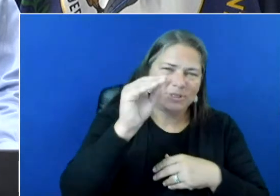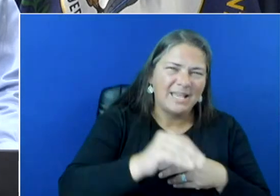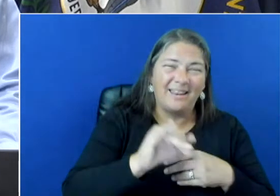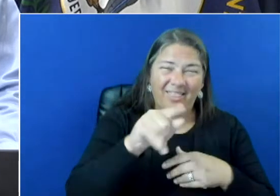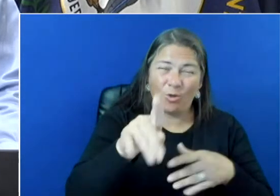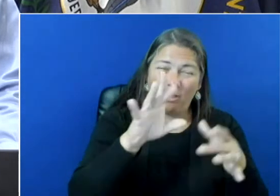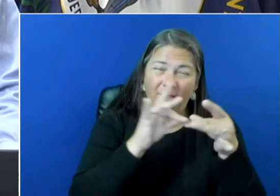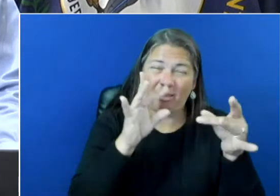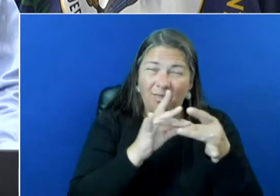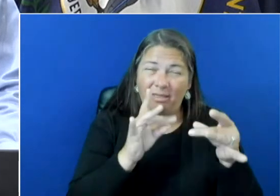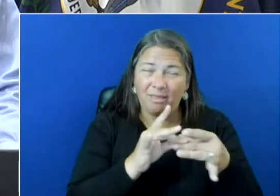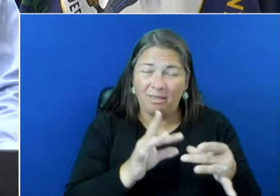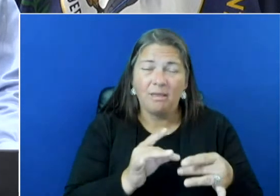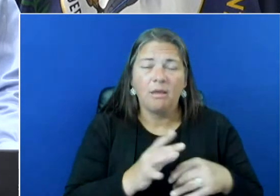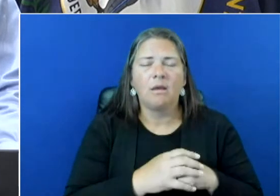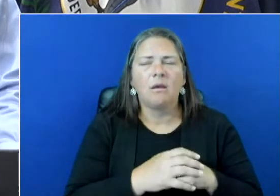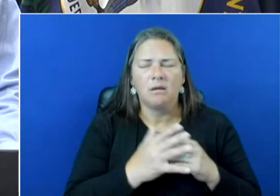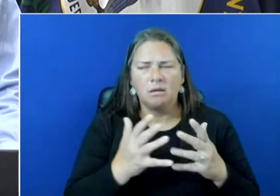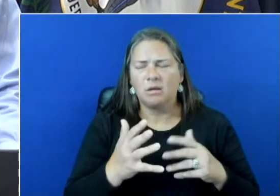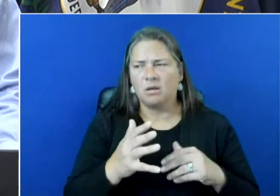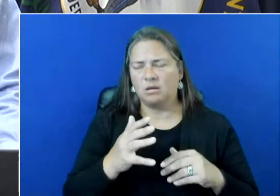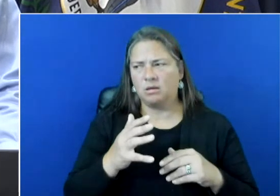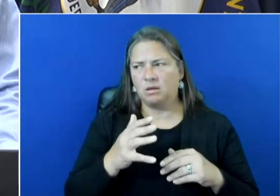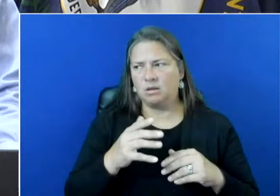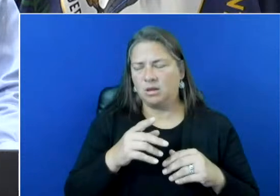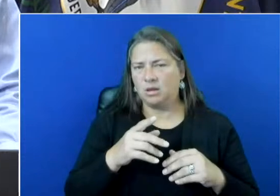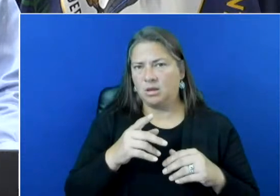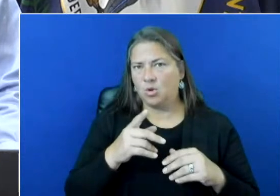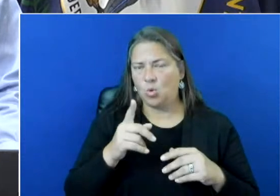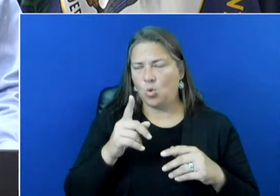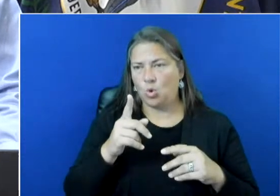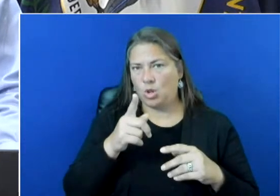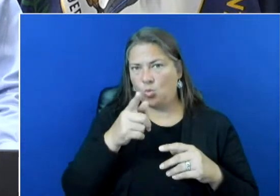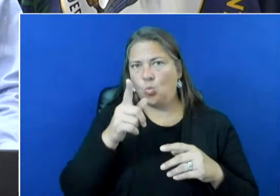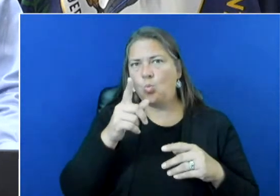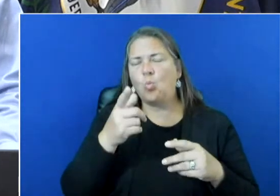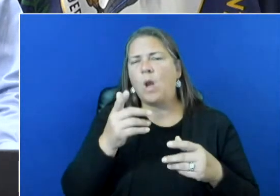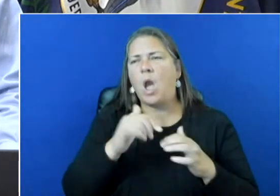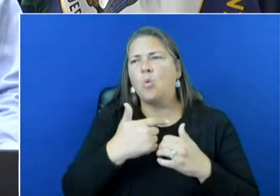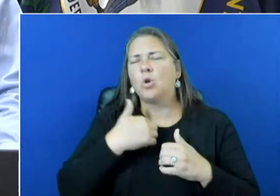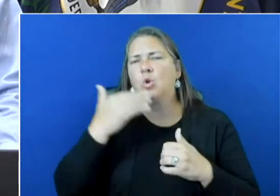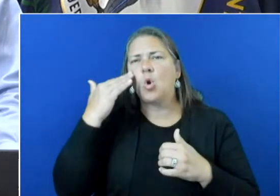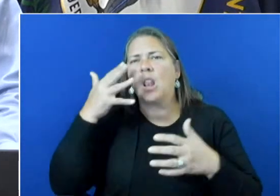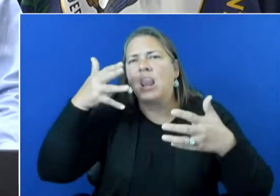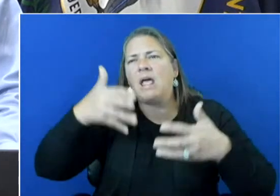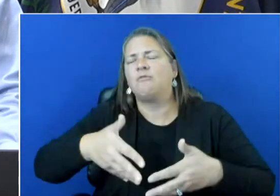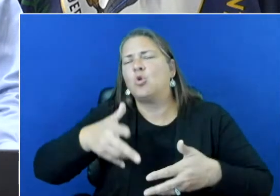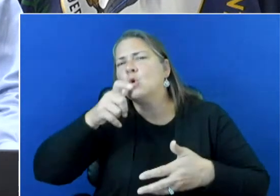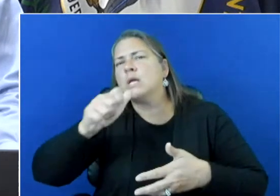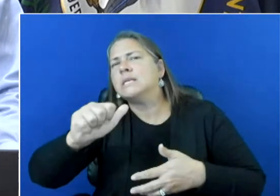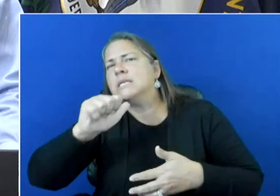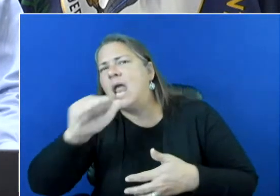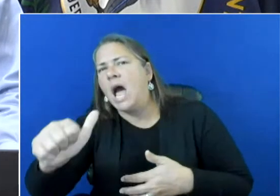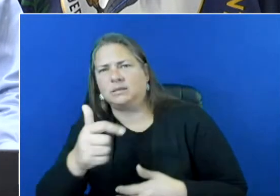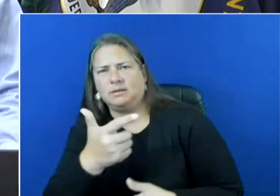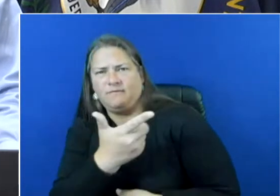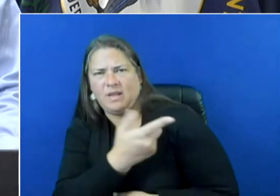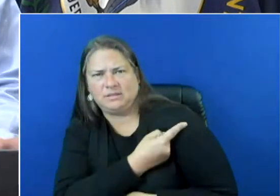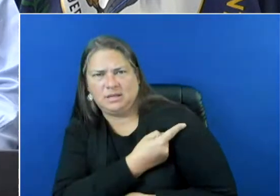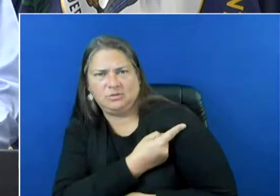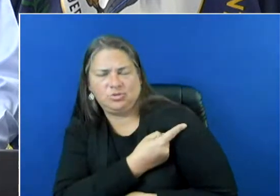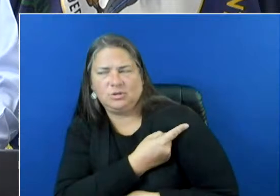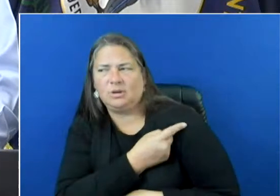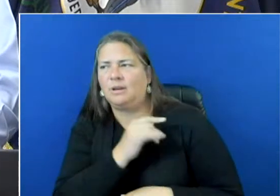the unvaccinated still are, whether it be by the age or another demographic, or even the reasons? Like, what are people who